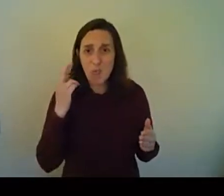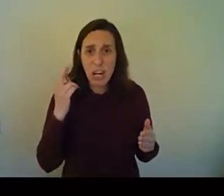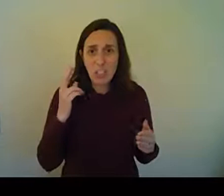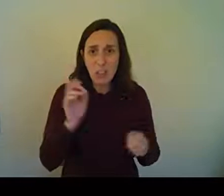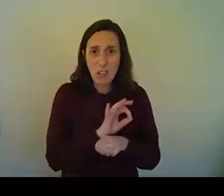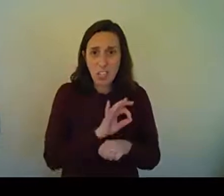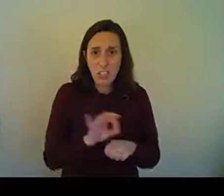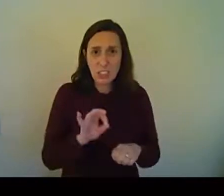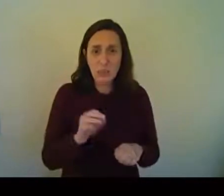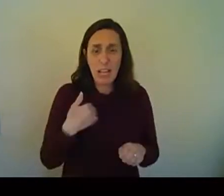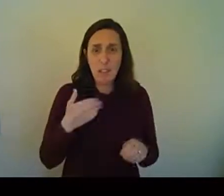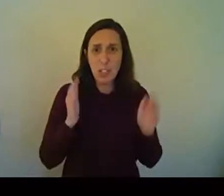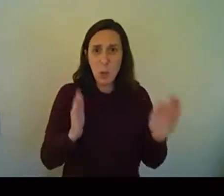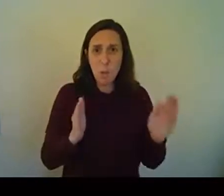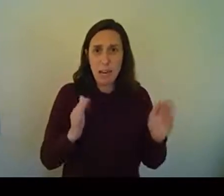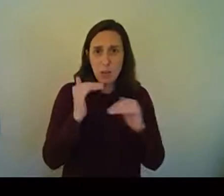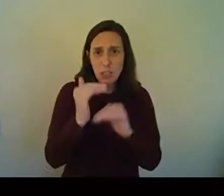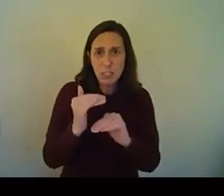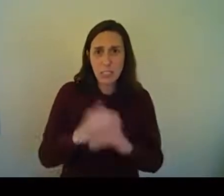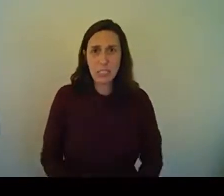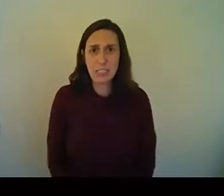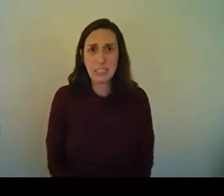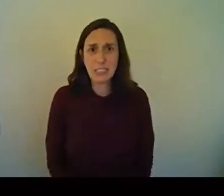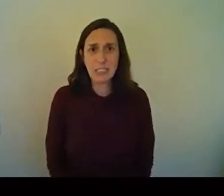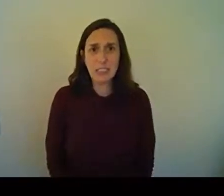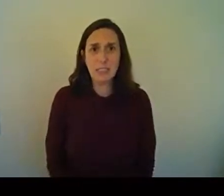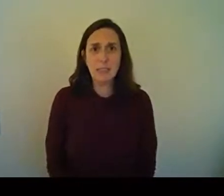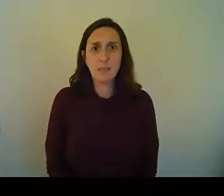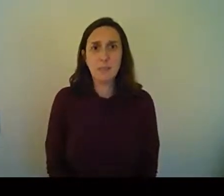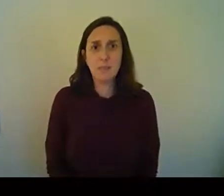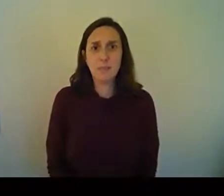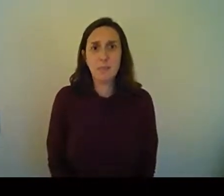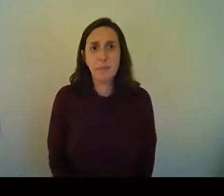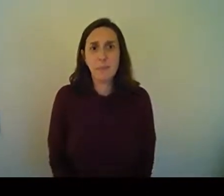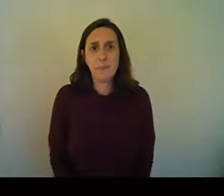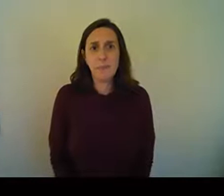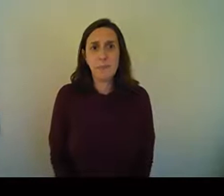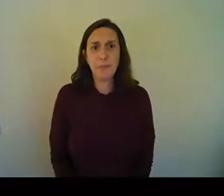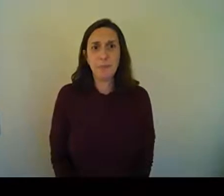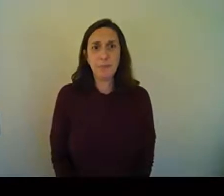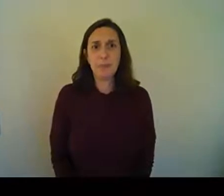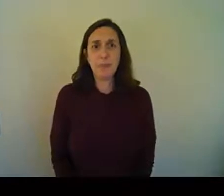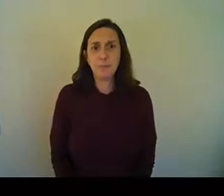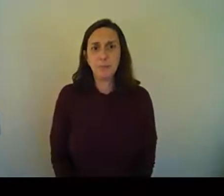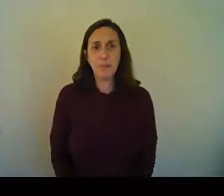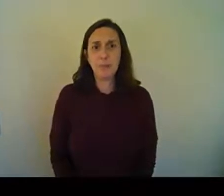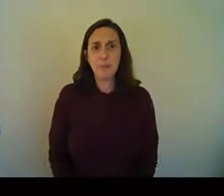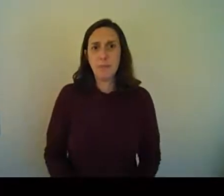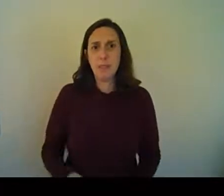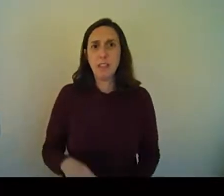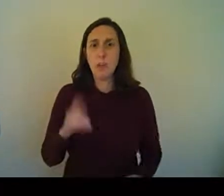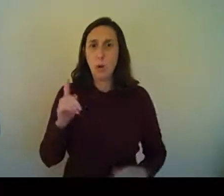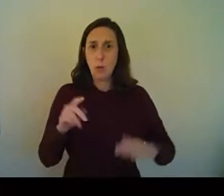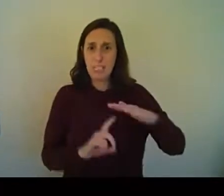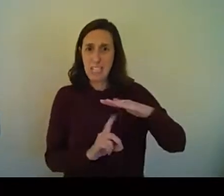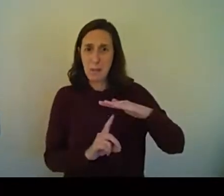gives us two things. That top and that bottom have to be a polynomial, and that denominator has values of x that can't be